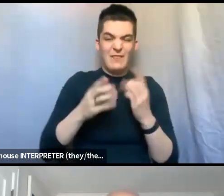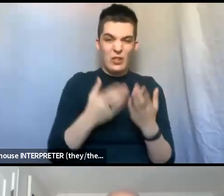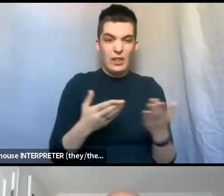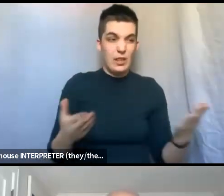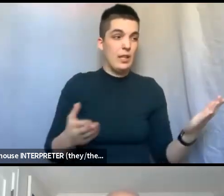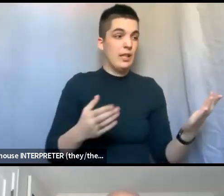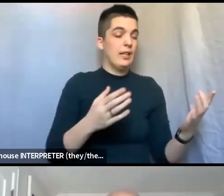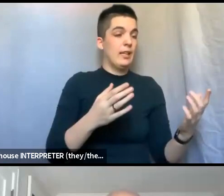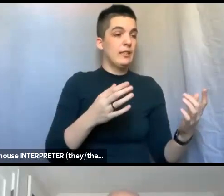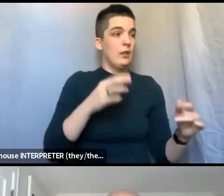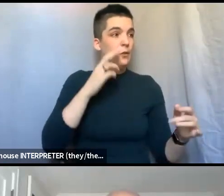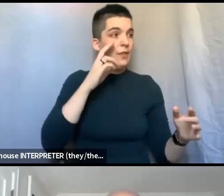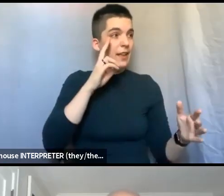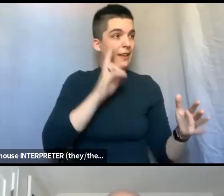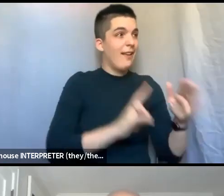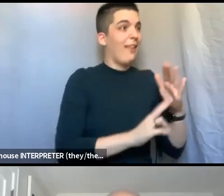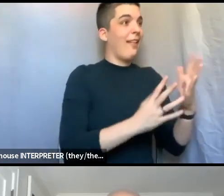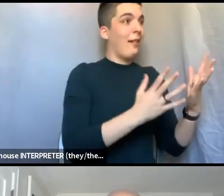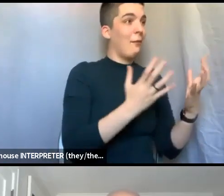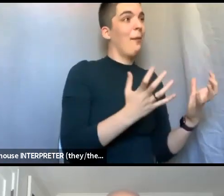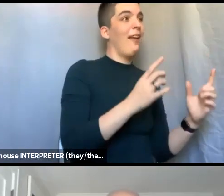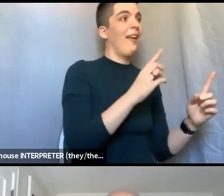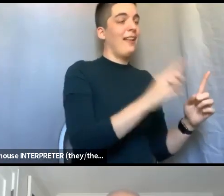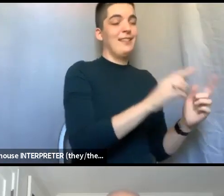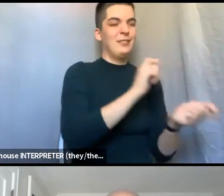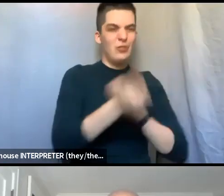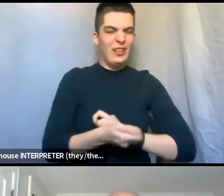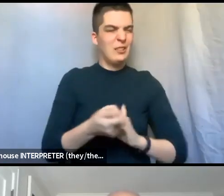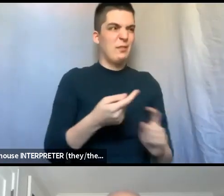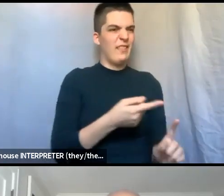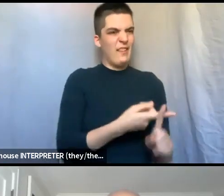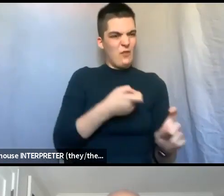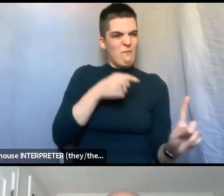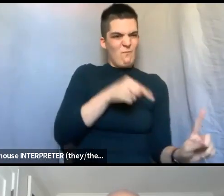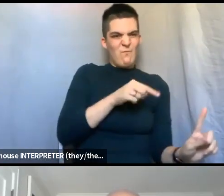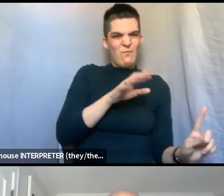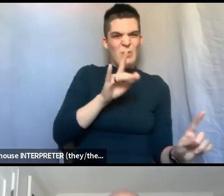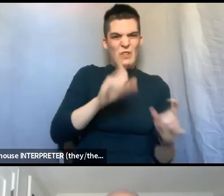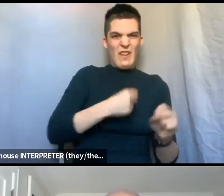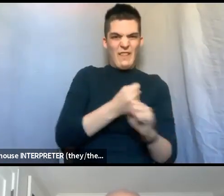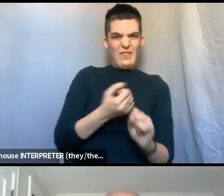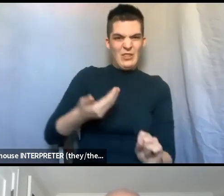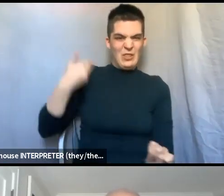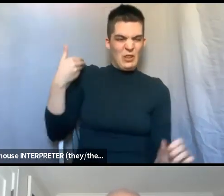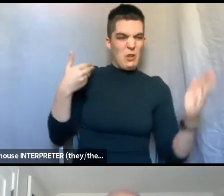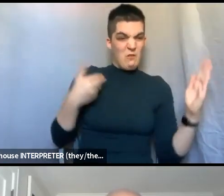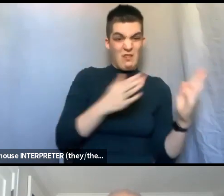in 25 years, not only our hair color, but our life.